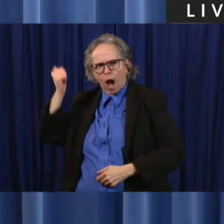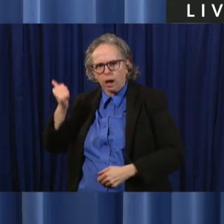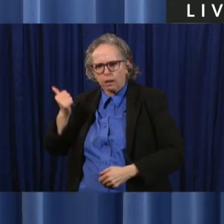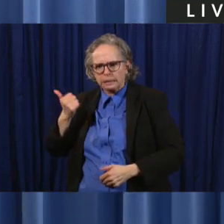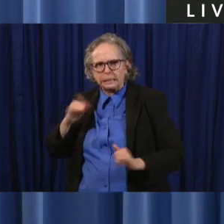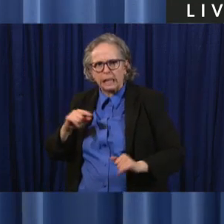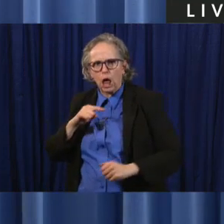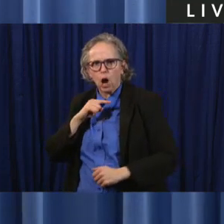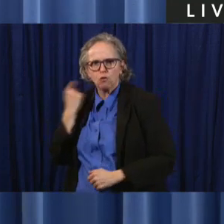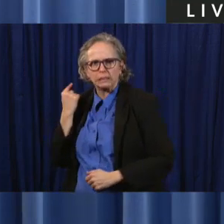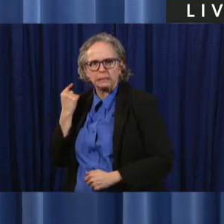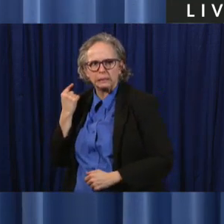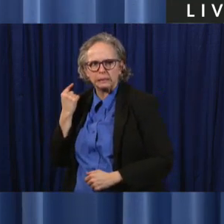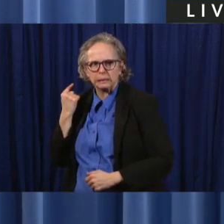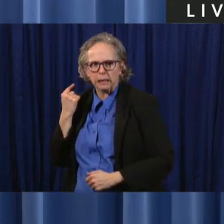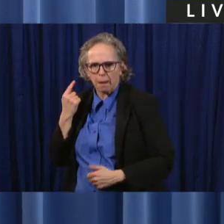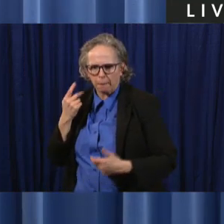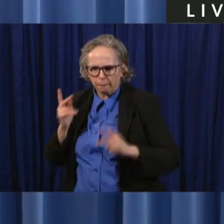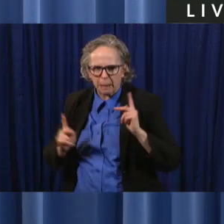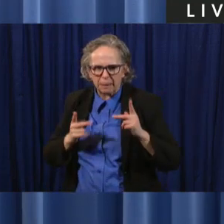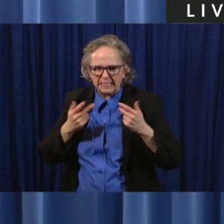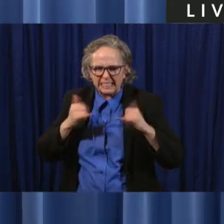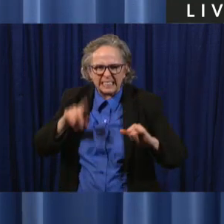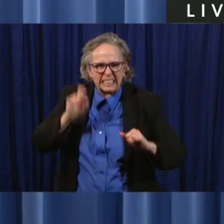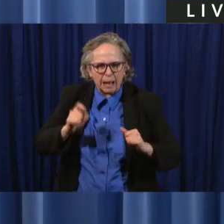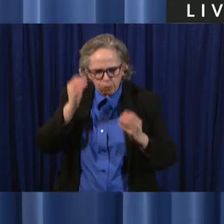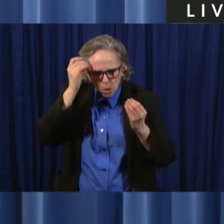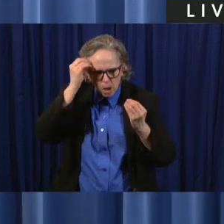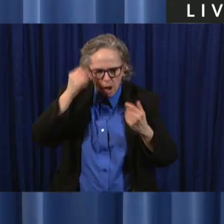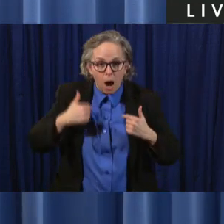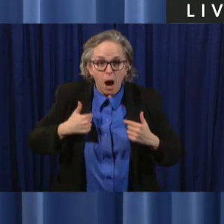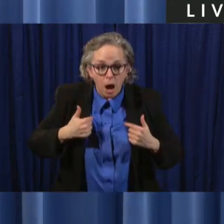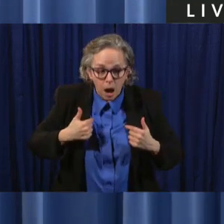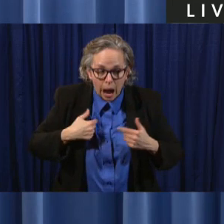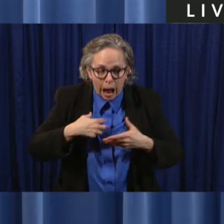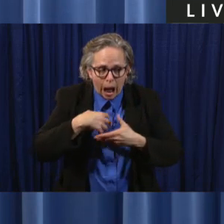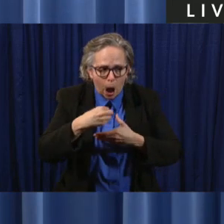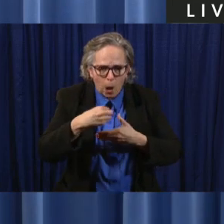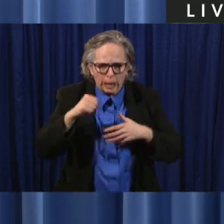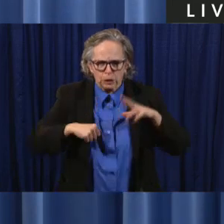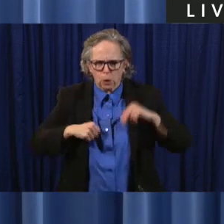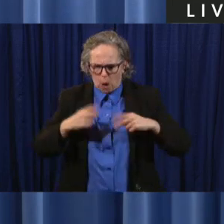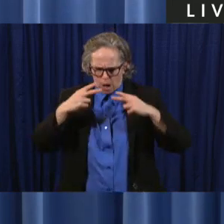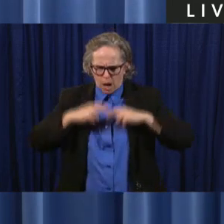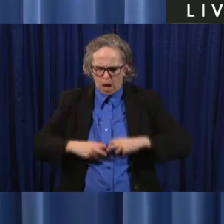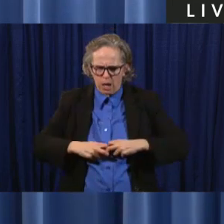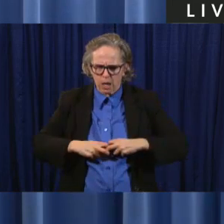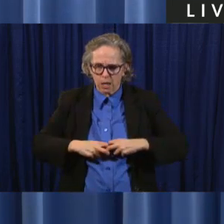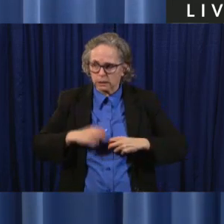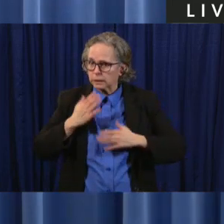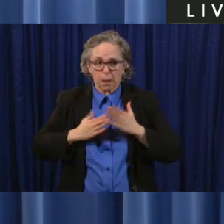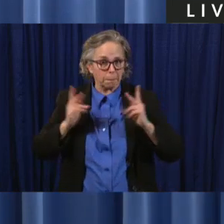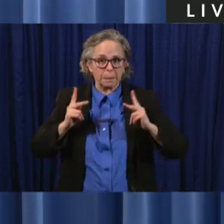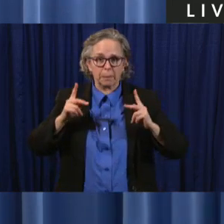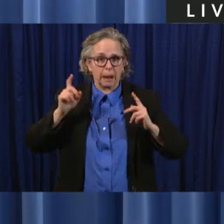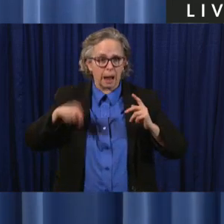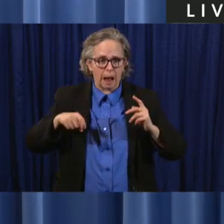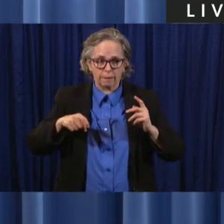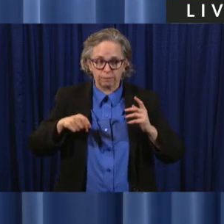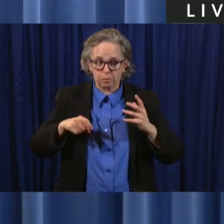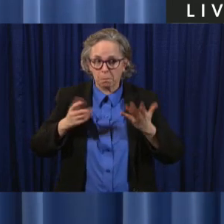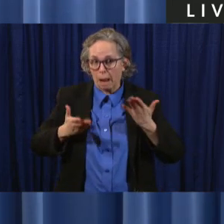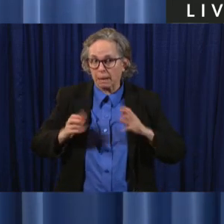future. And for some people, that may be going out. maybe go into a store they've been waiting to visit for